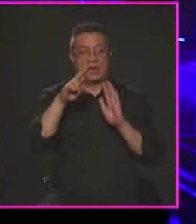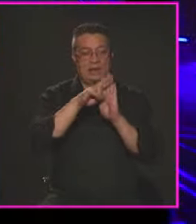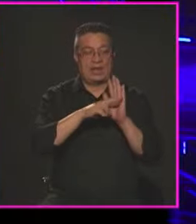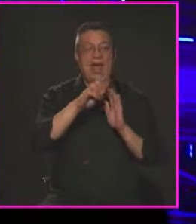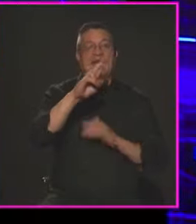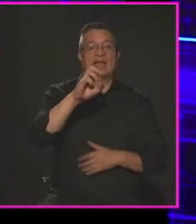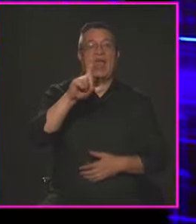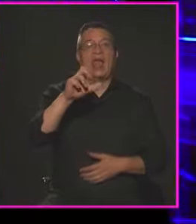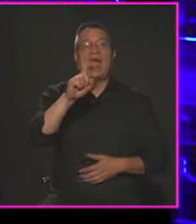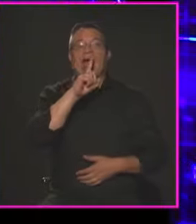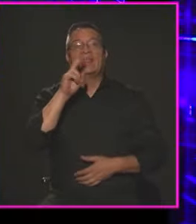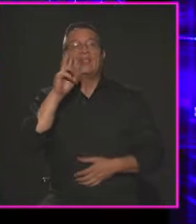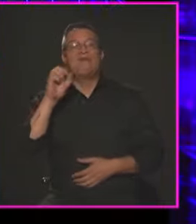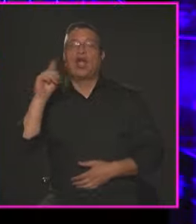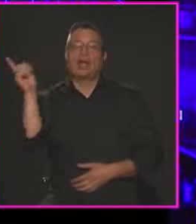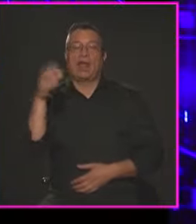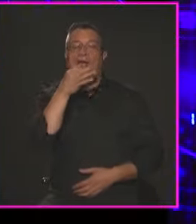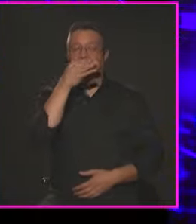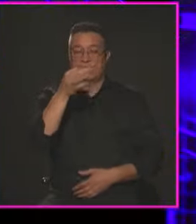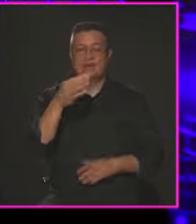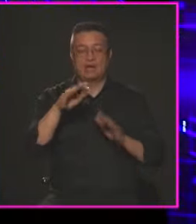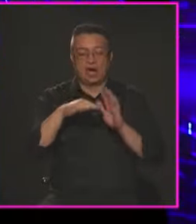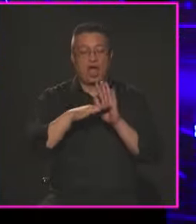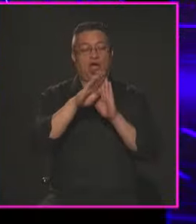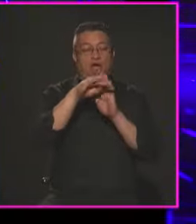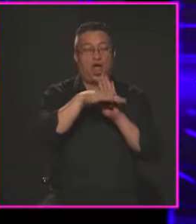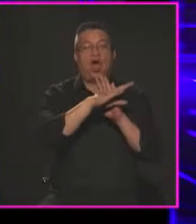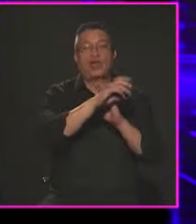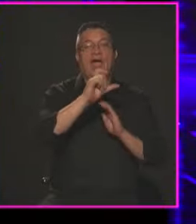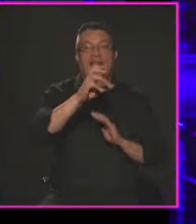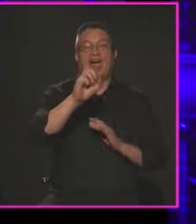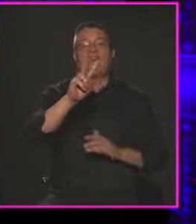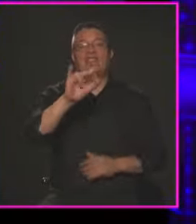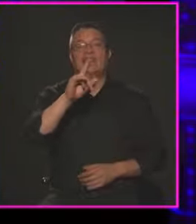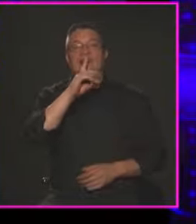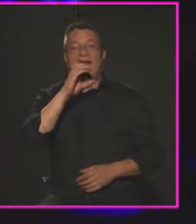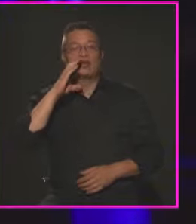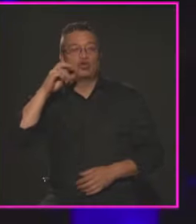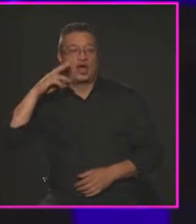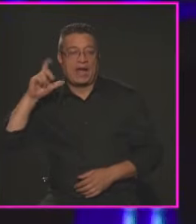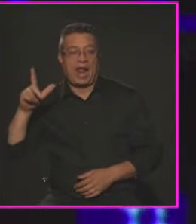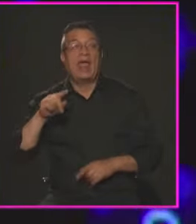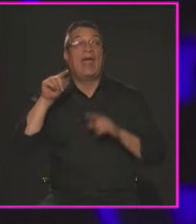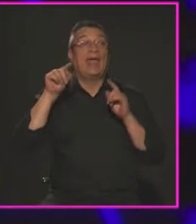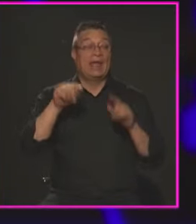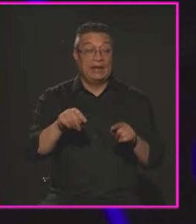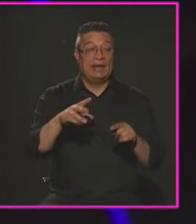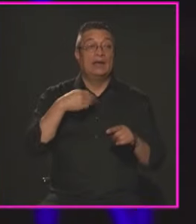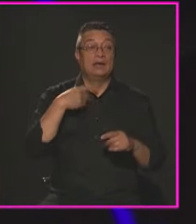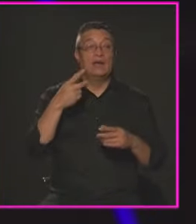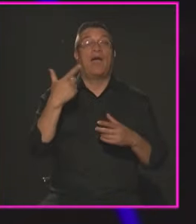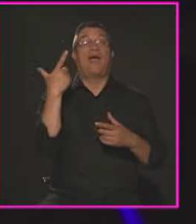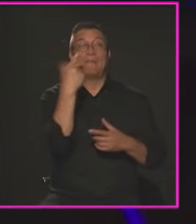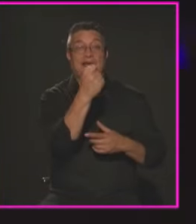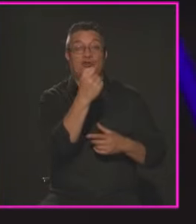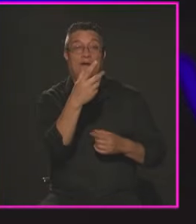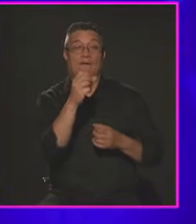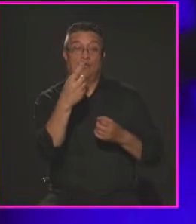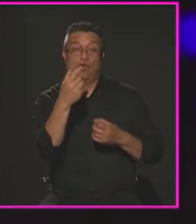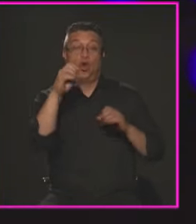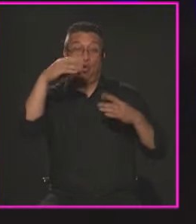predicts gravitational waves, a ripple of space-time propagating at the speed of light through the universe. And at the